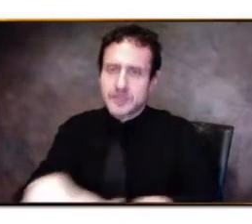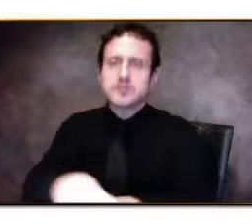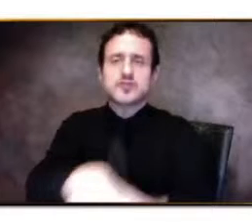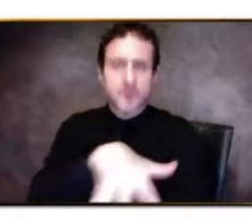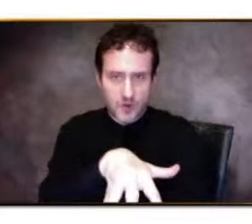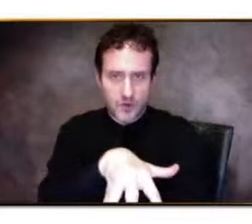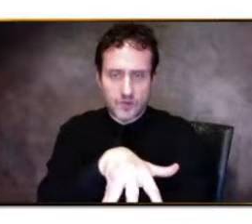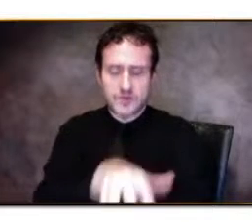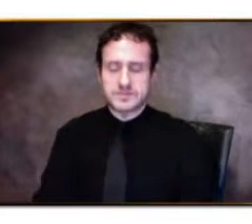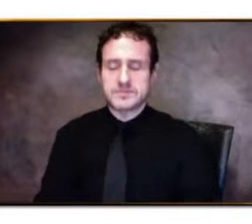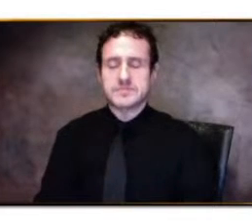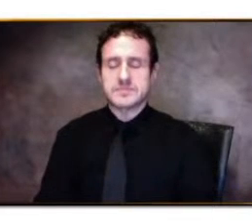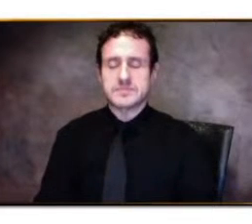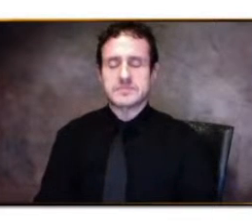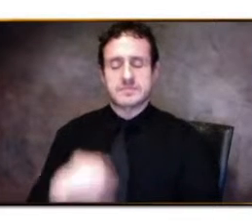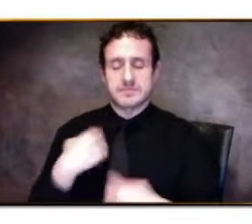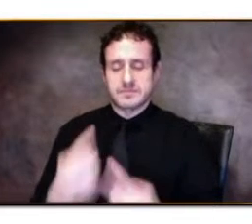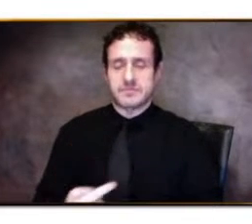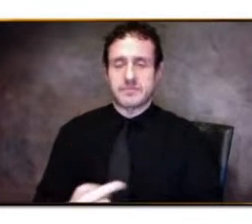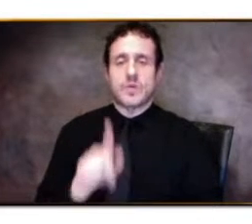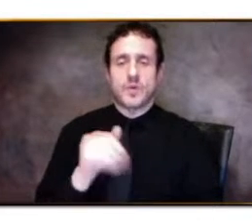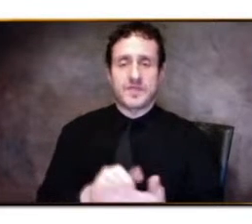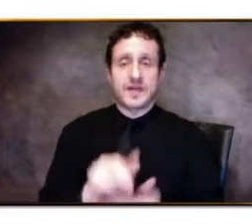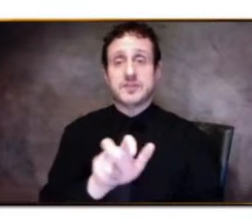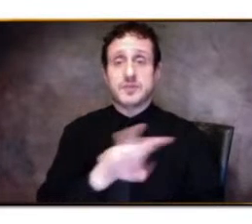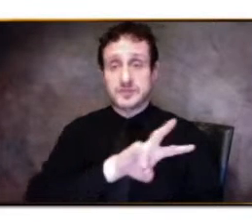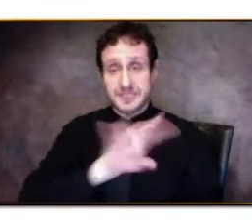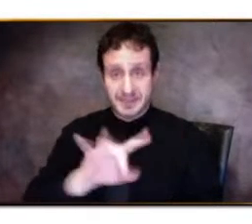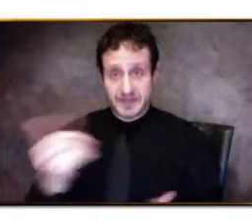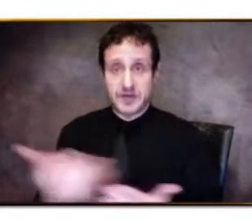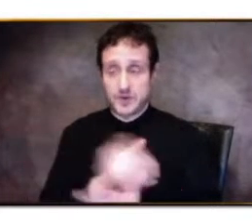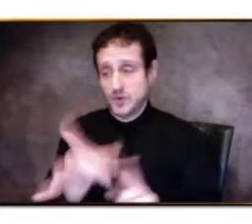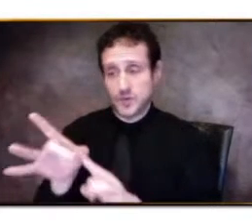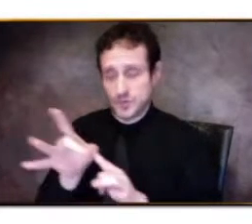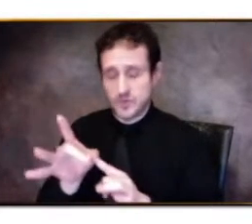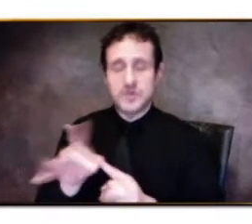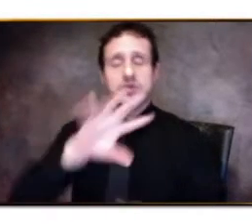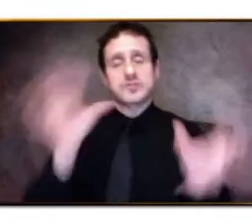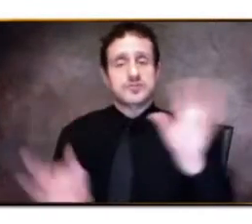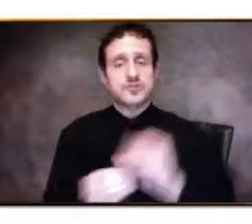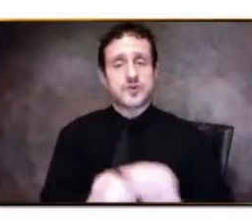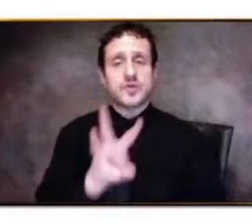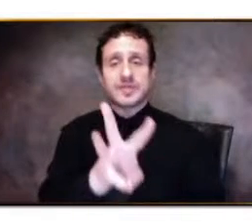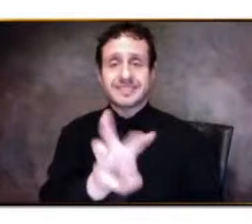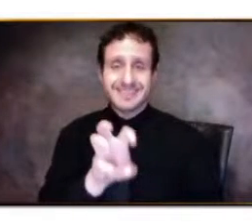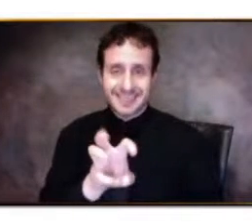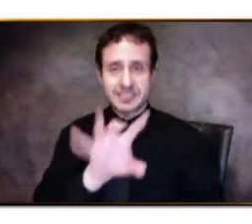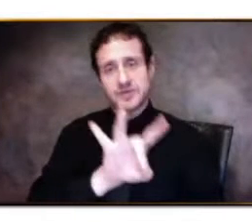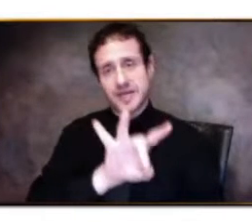11,378 new cases of COVID-19 were reported for a total of